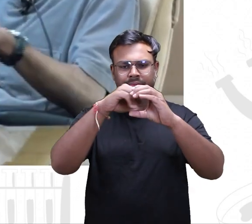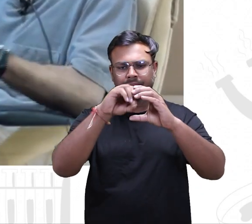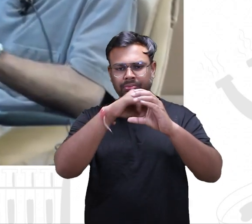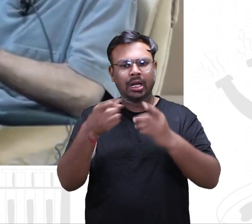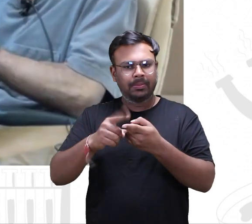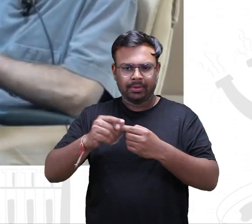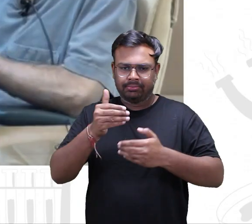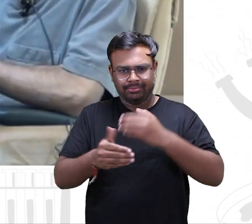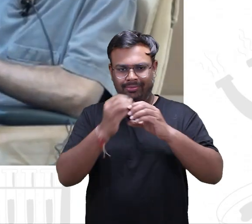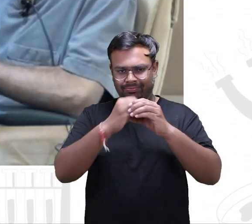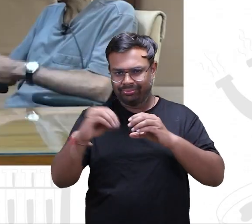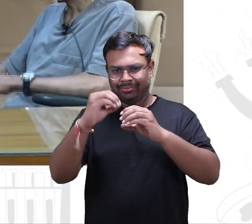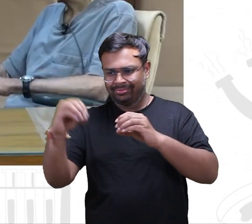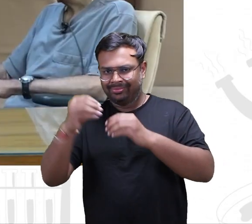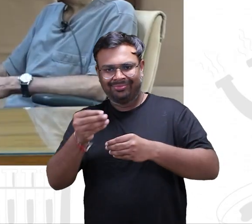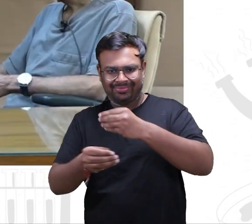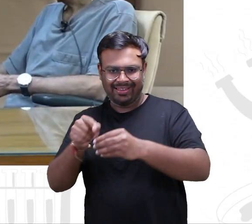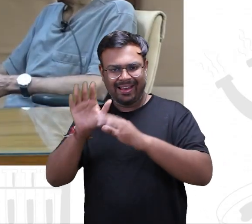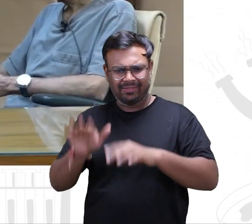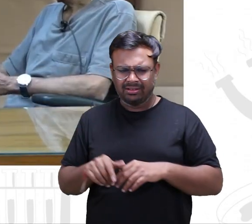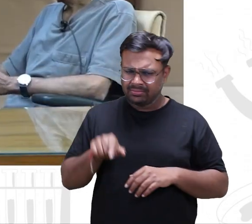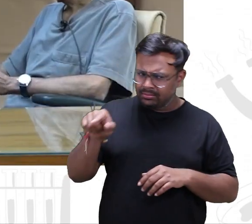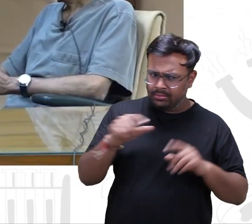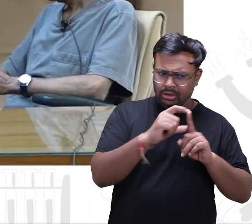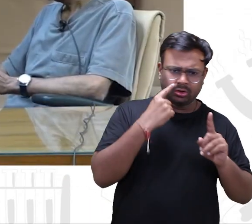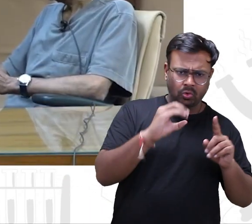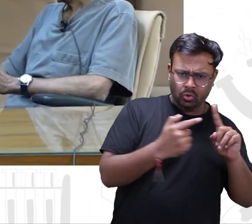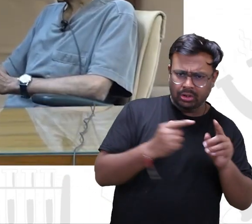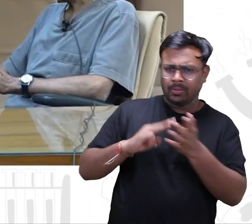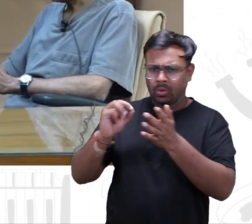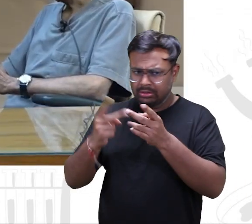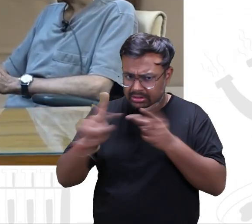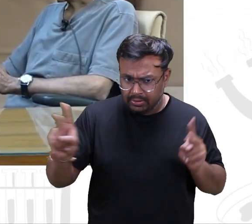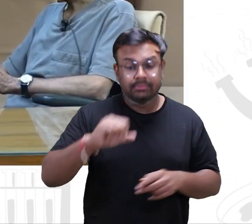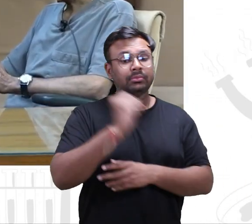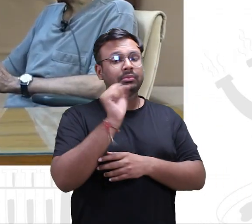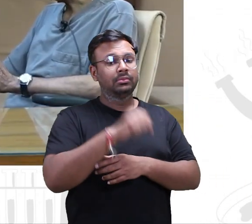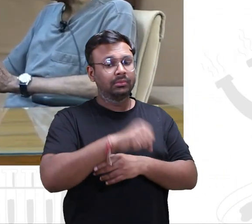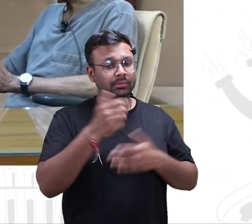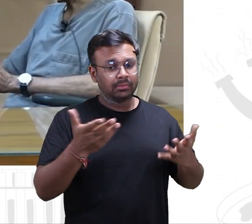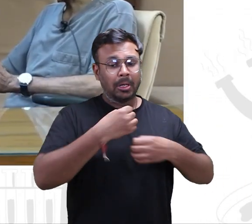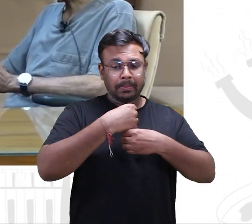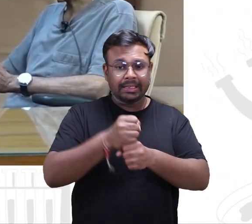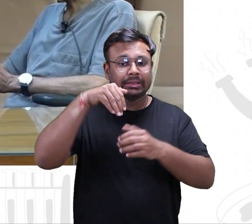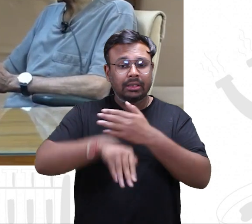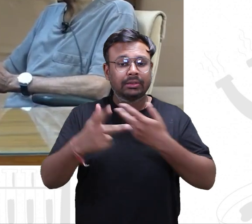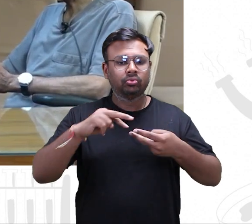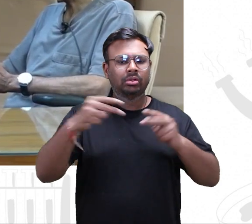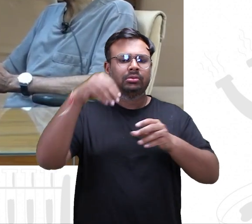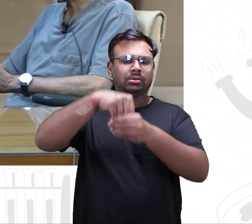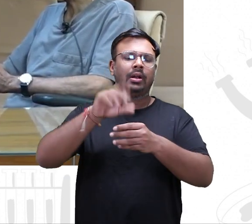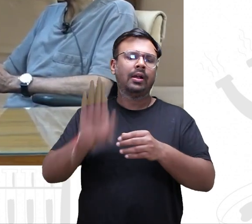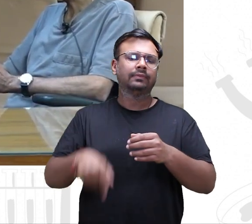or what happens after fertilization. What makes a zygote of a dicot different from that of a monocot? Yeah, or in fact what makes a zygote